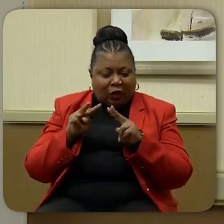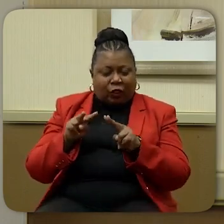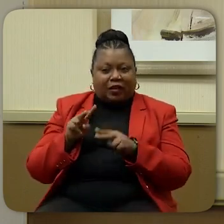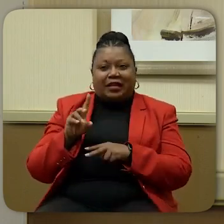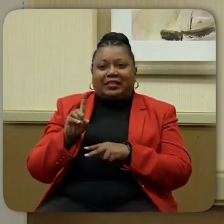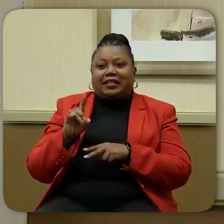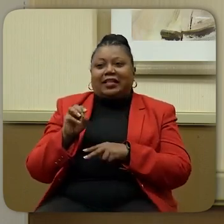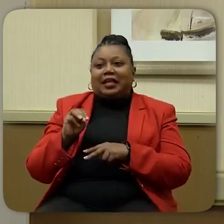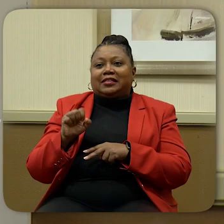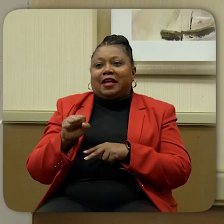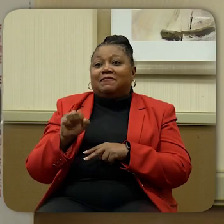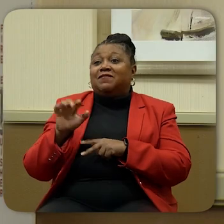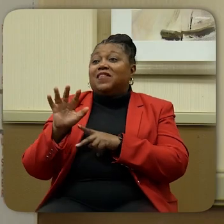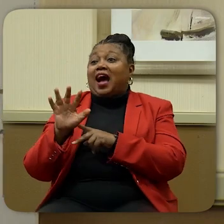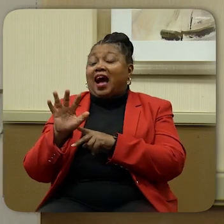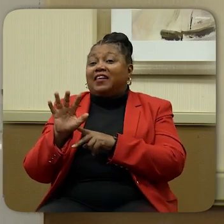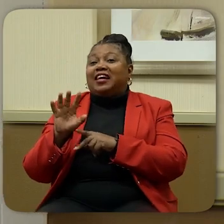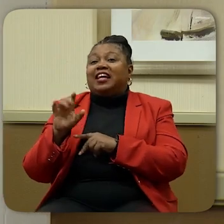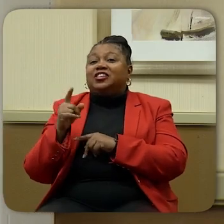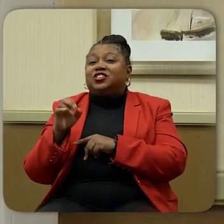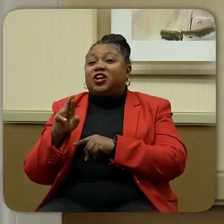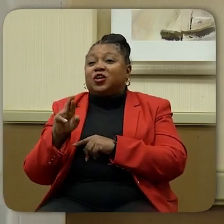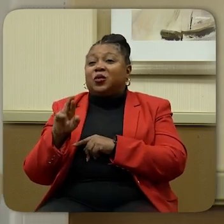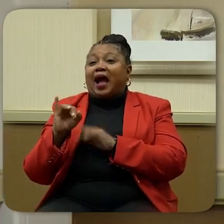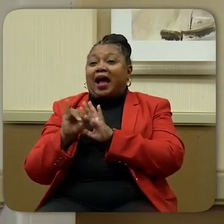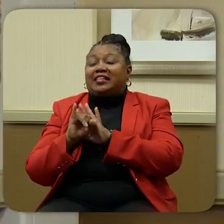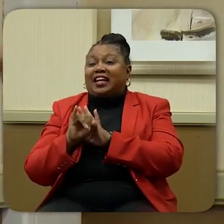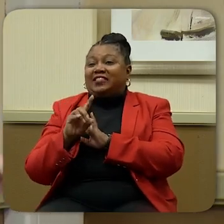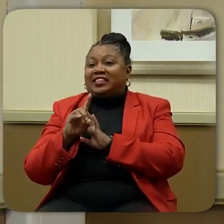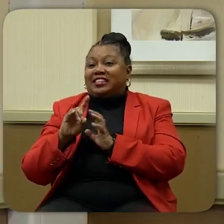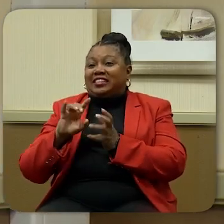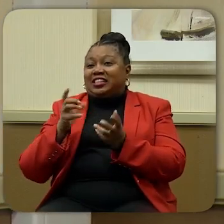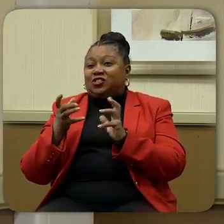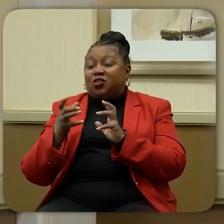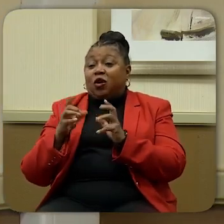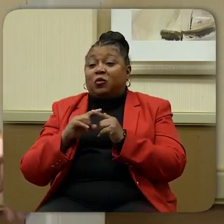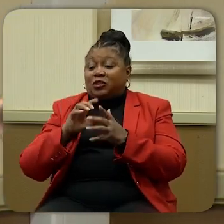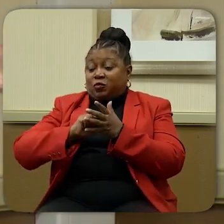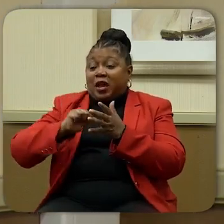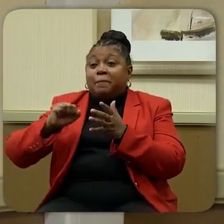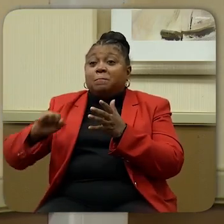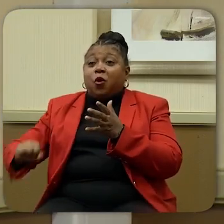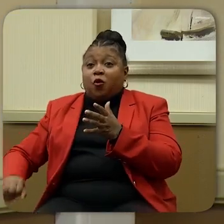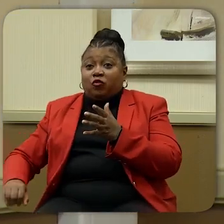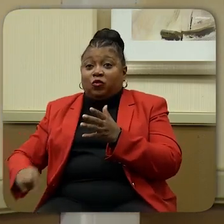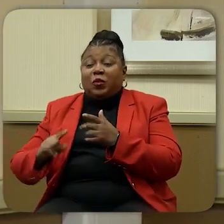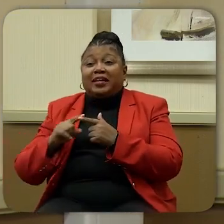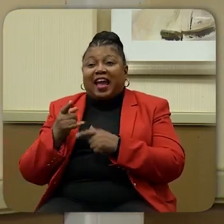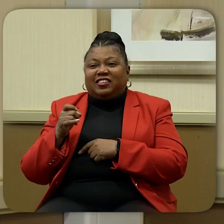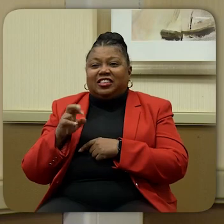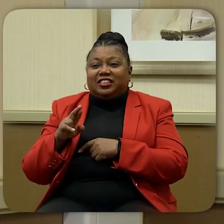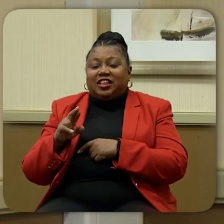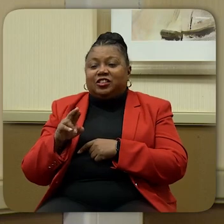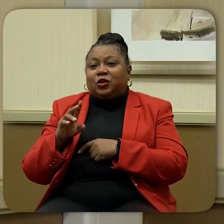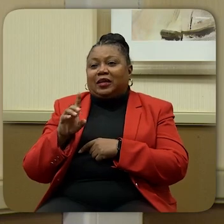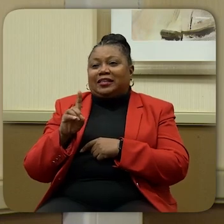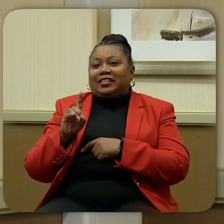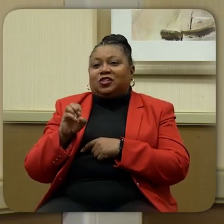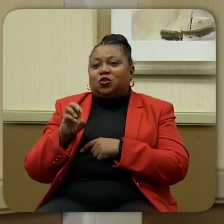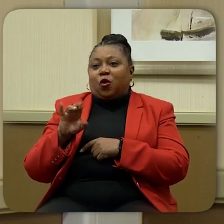the DSM-5, gender identity disorder was removed, but we do have gender